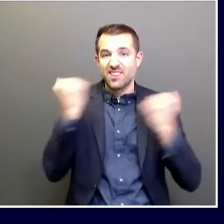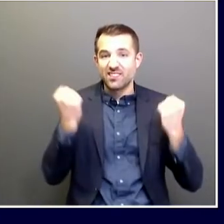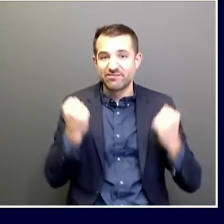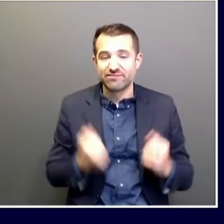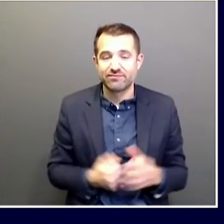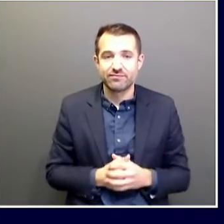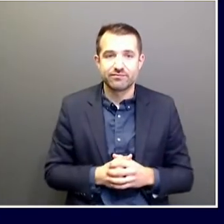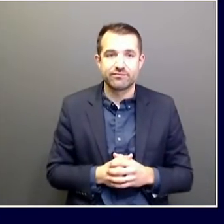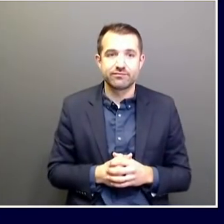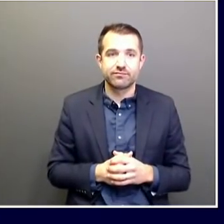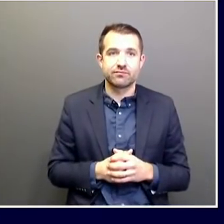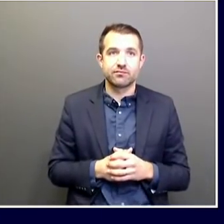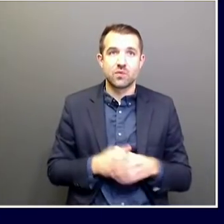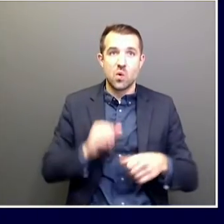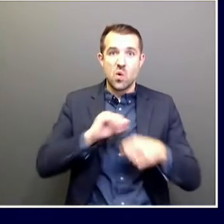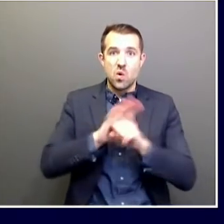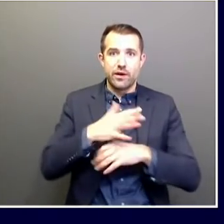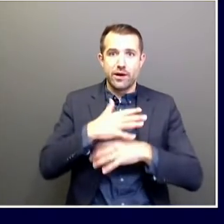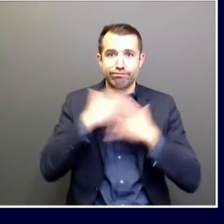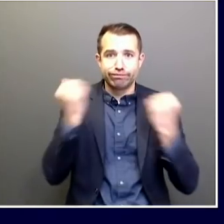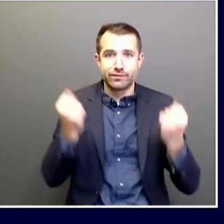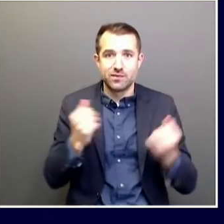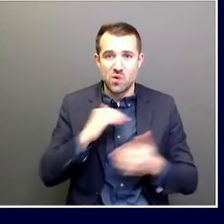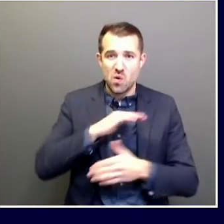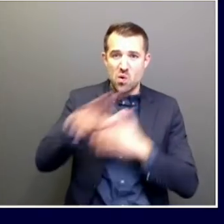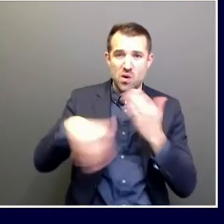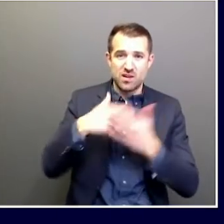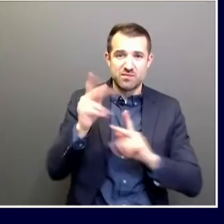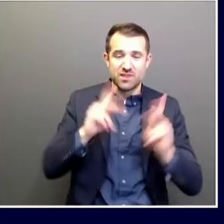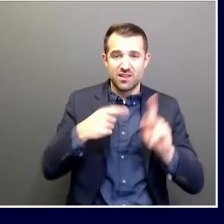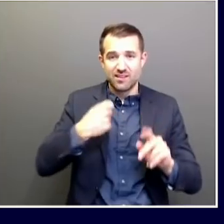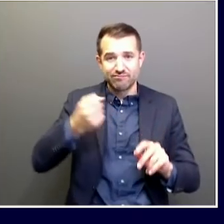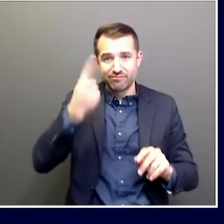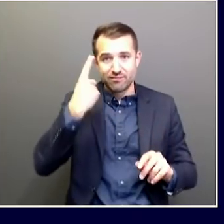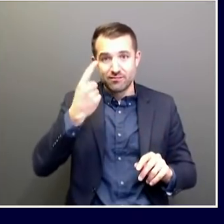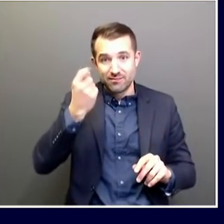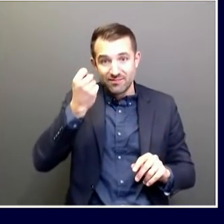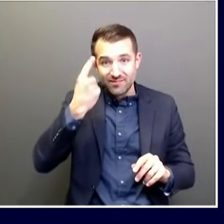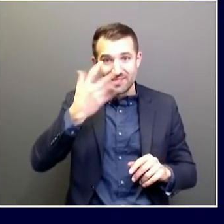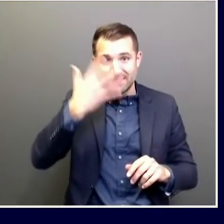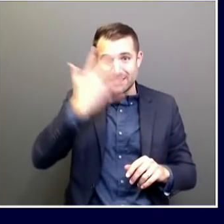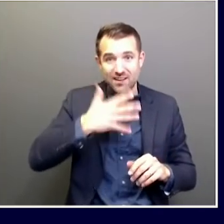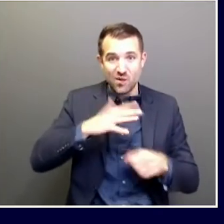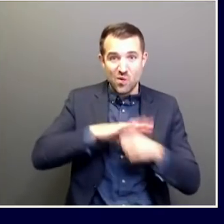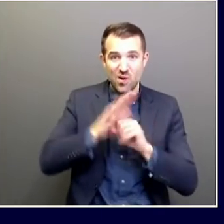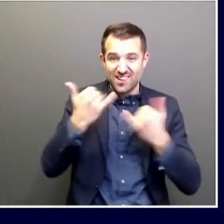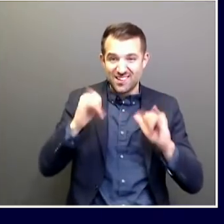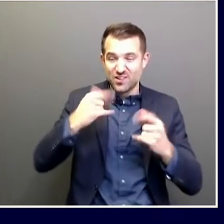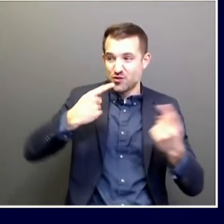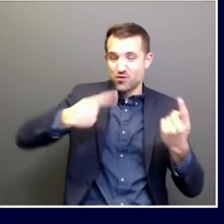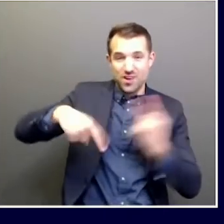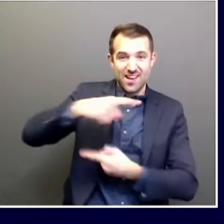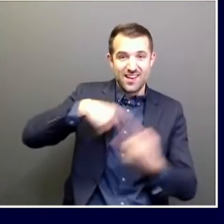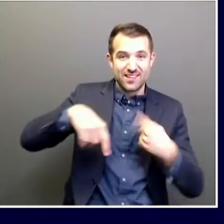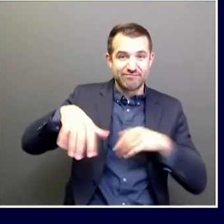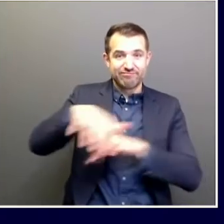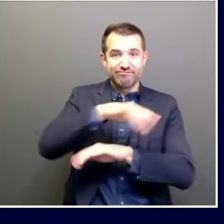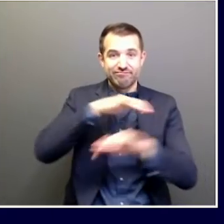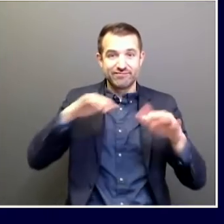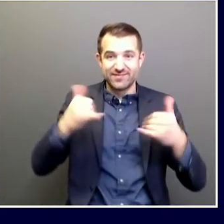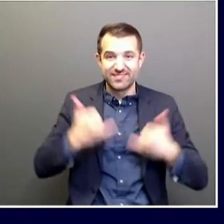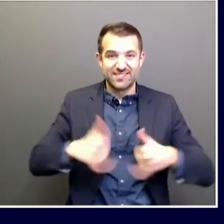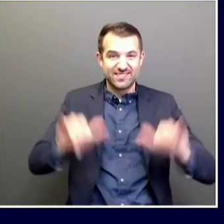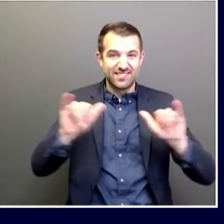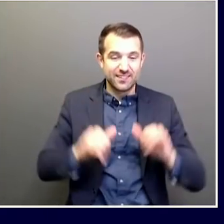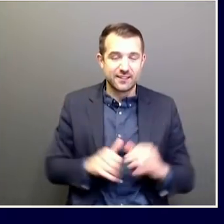just about everybody. But unfortunately, the virus isn't quite done with us yet. So as much as I think it's useful to think